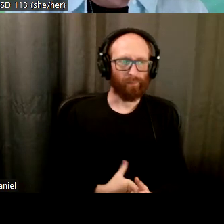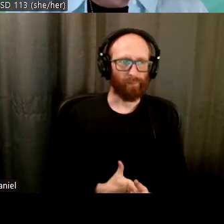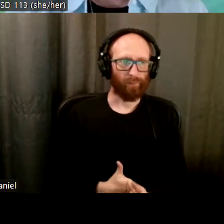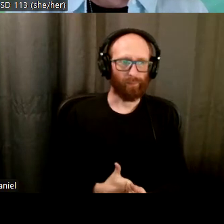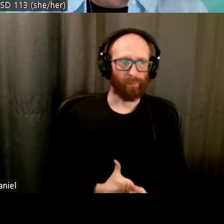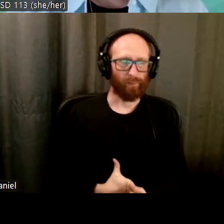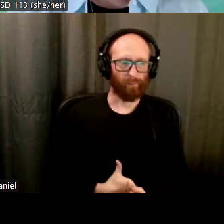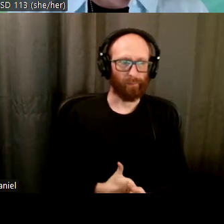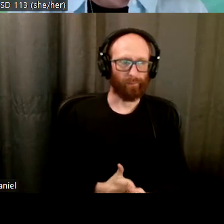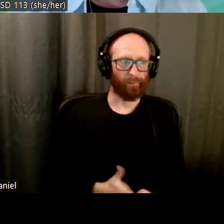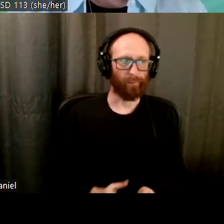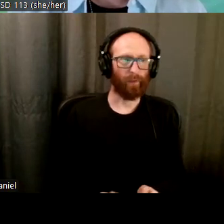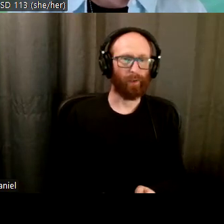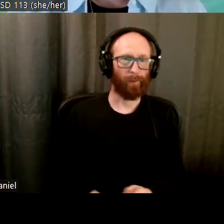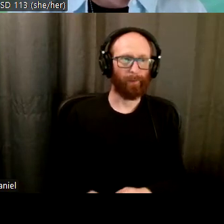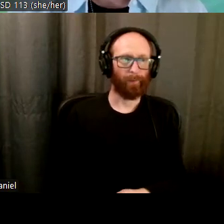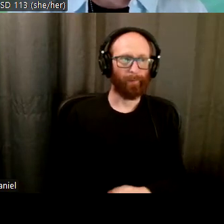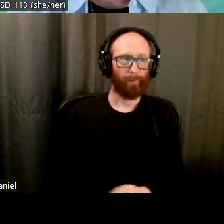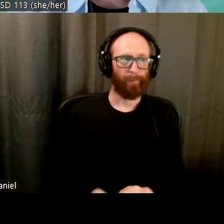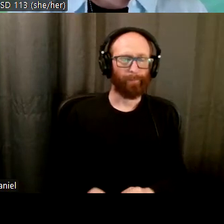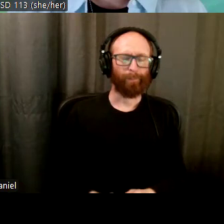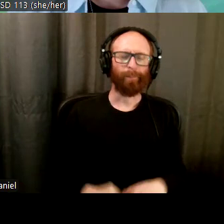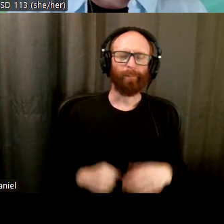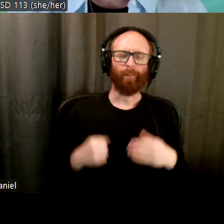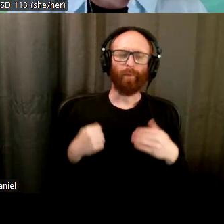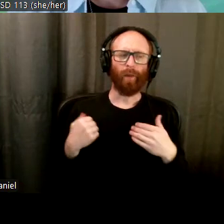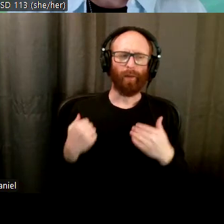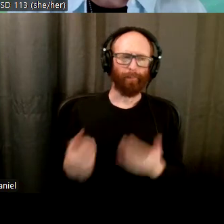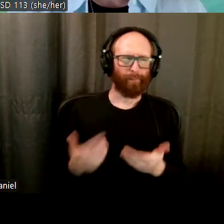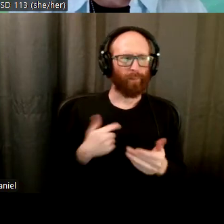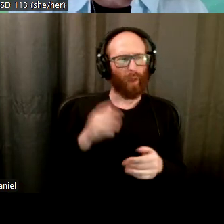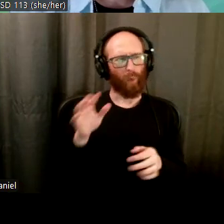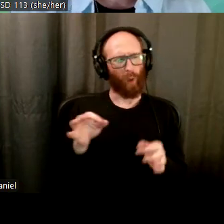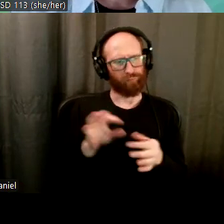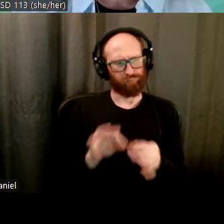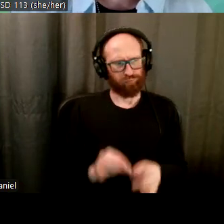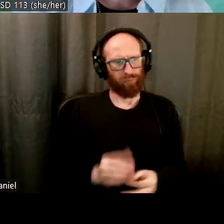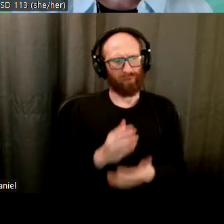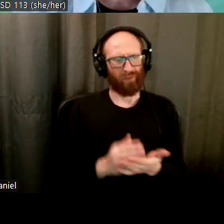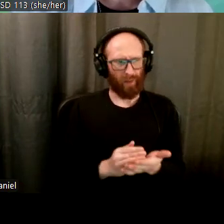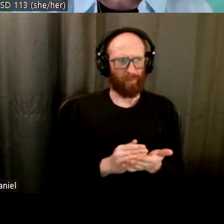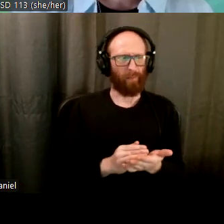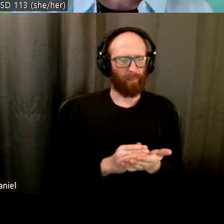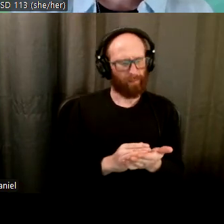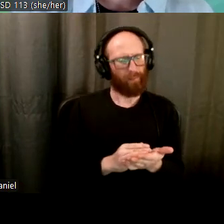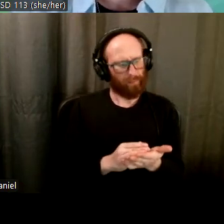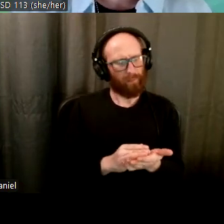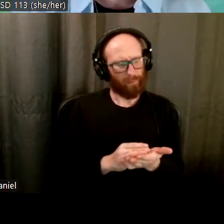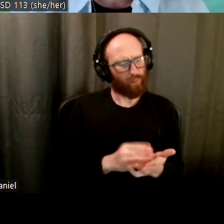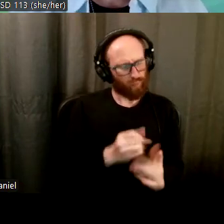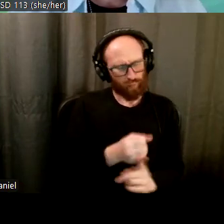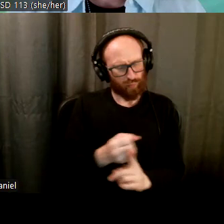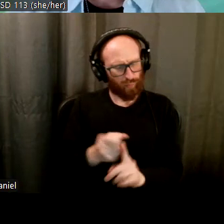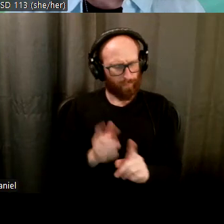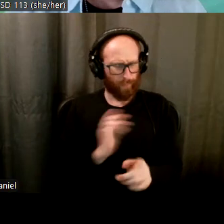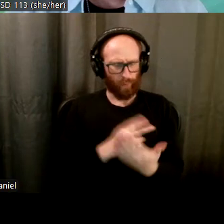So for this page, I'm going to speak about some individual impacts from our program that we've had at Tumwater